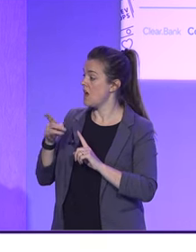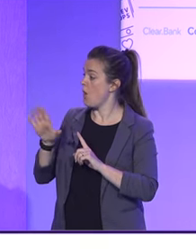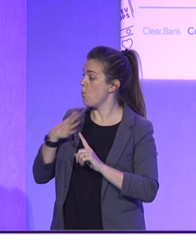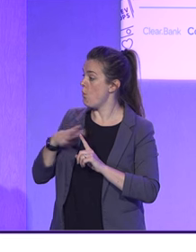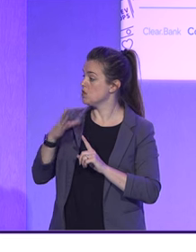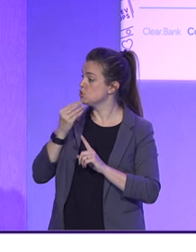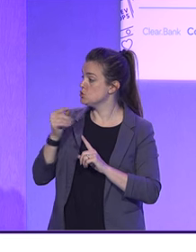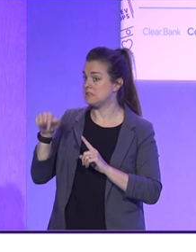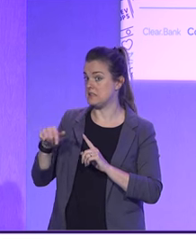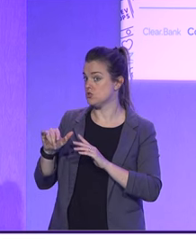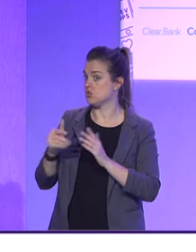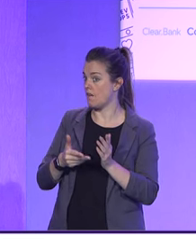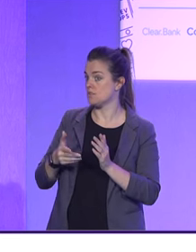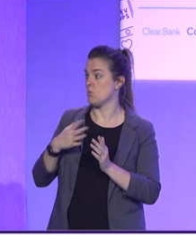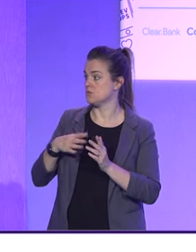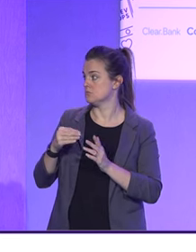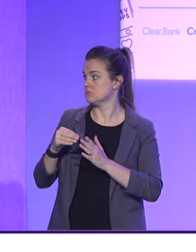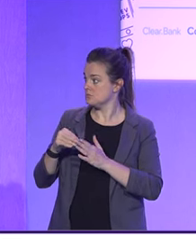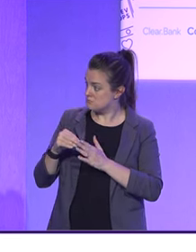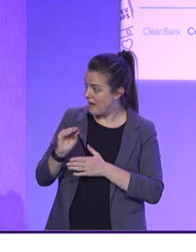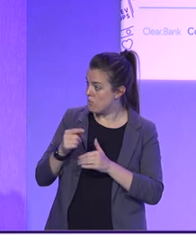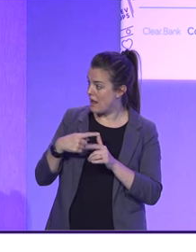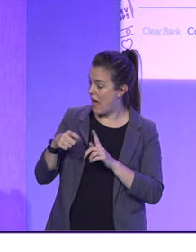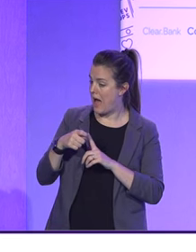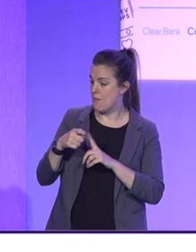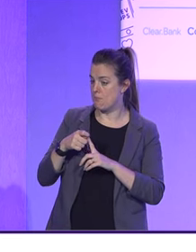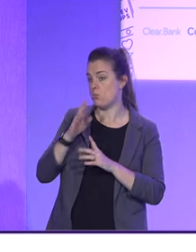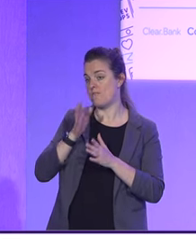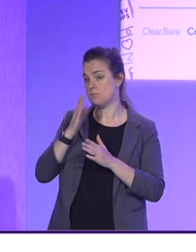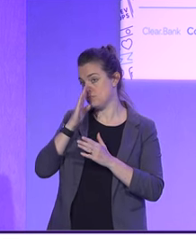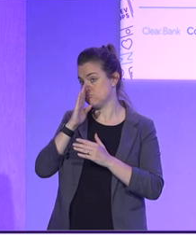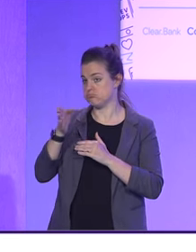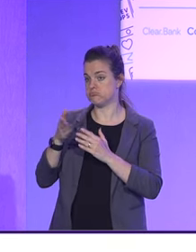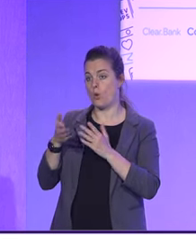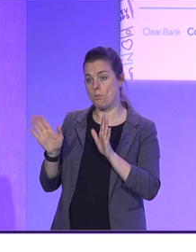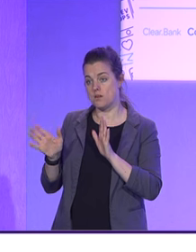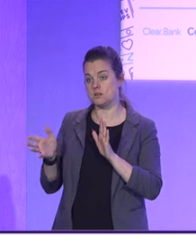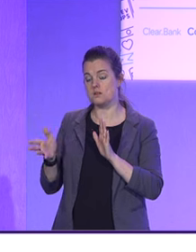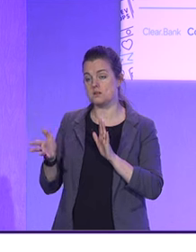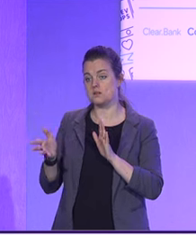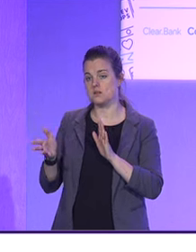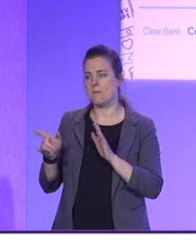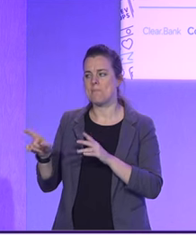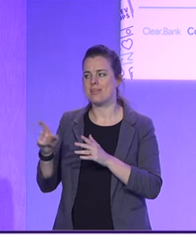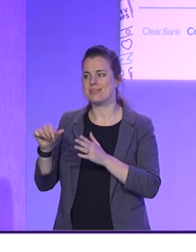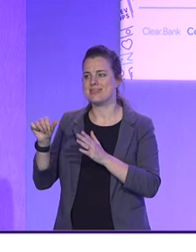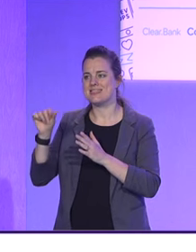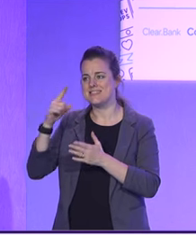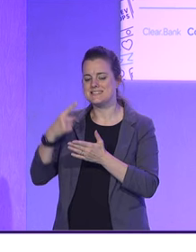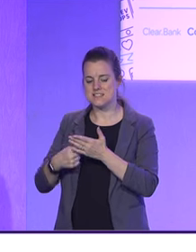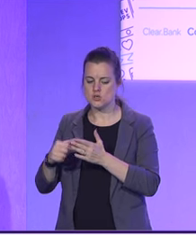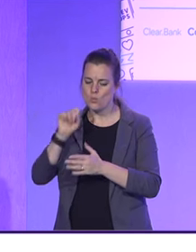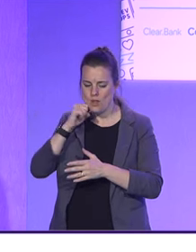app, basically he's going to tell you, okay, this season is going to be very difficult because we have some